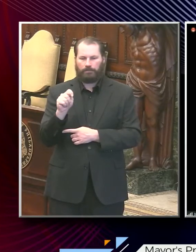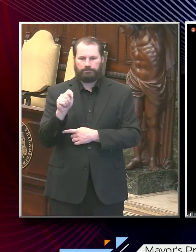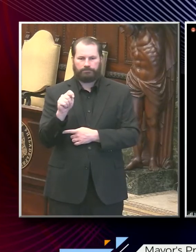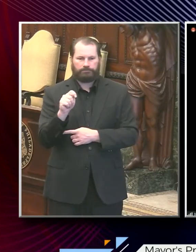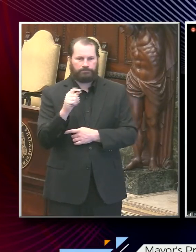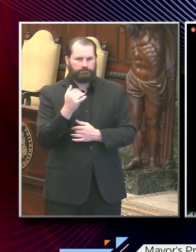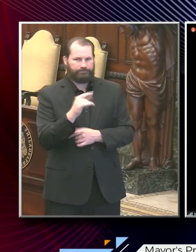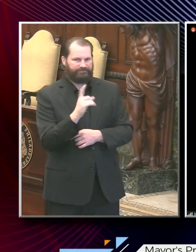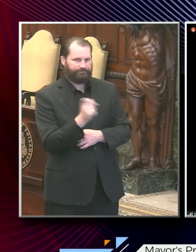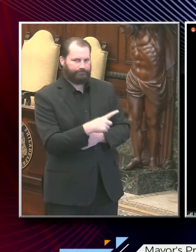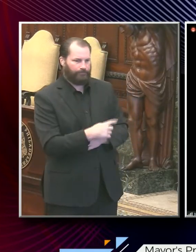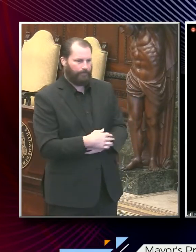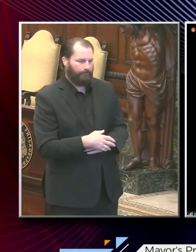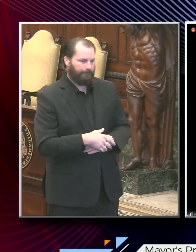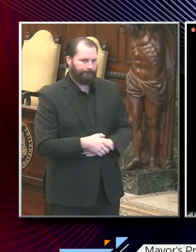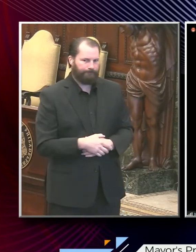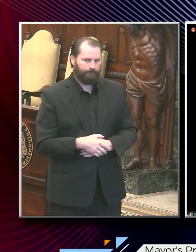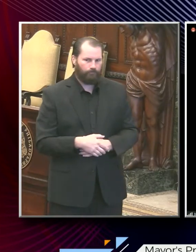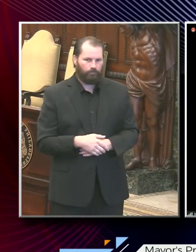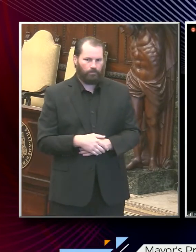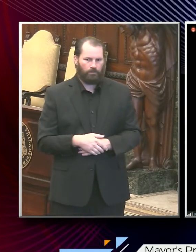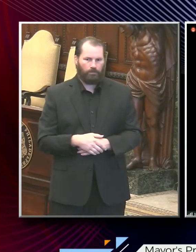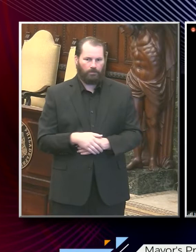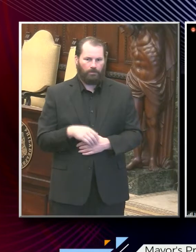I did get a chance to look at the